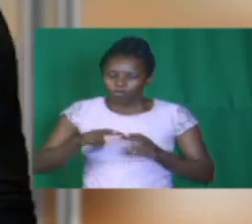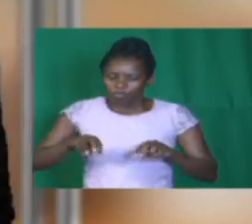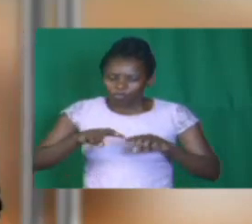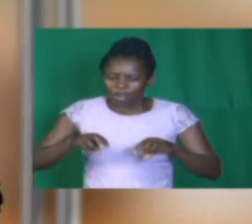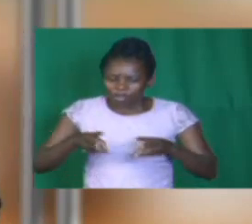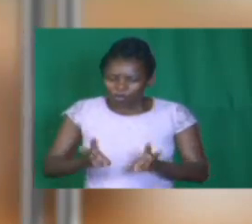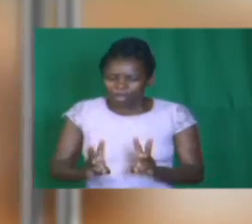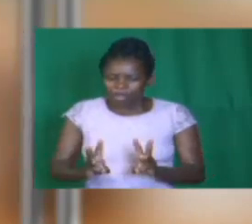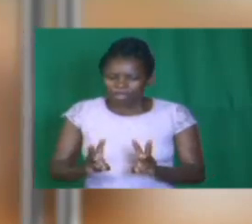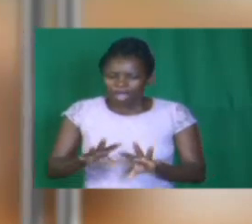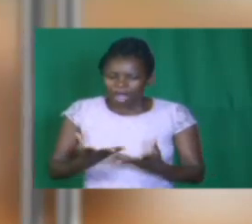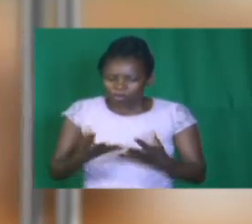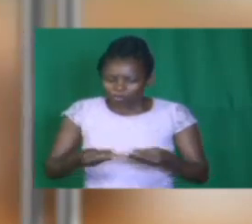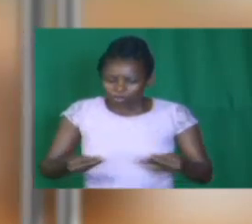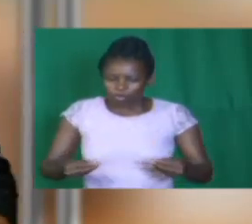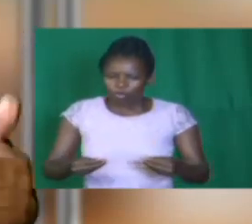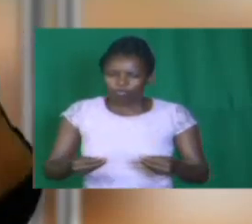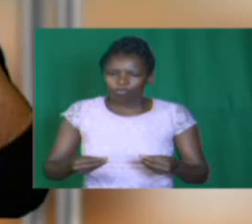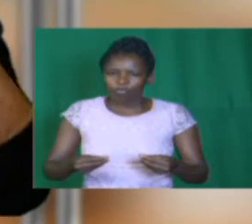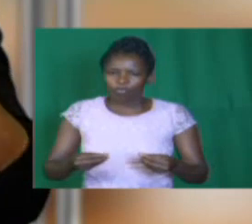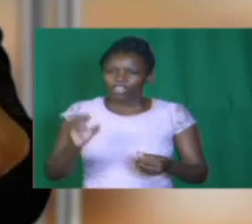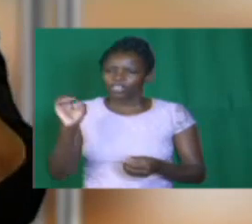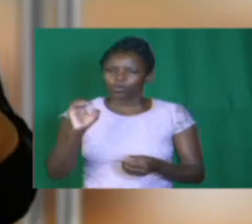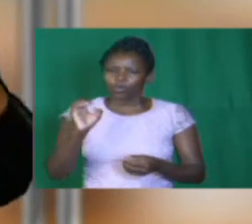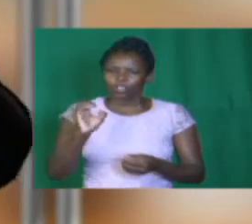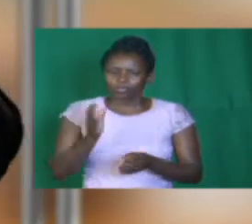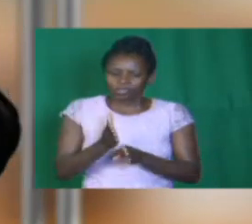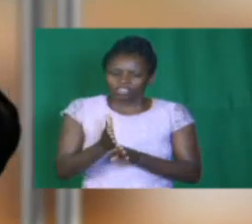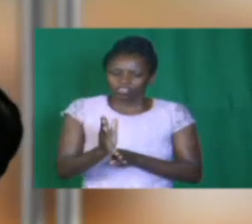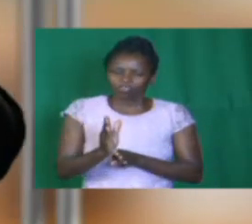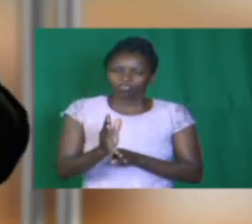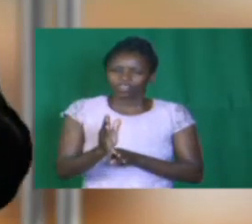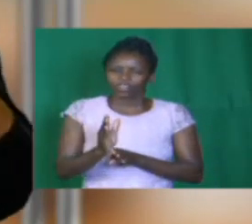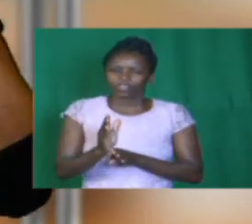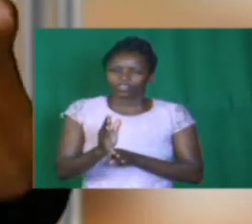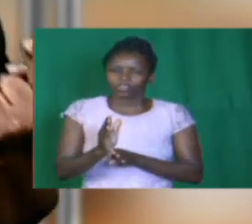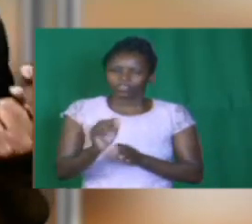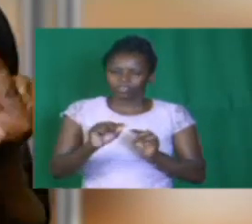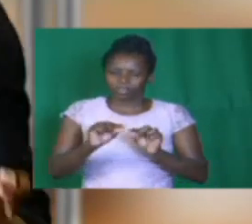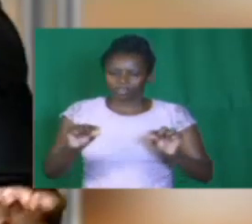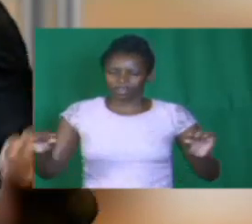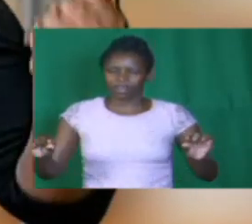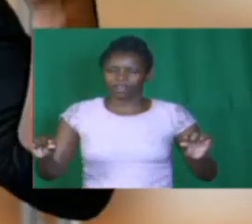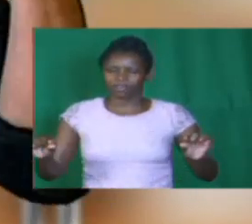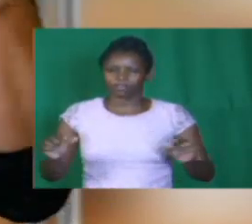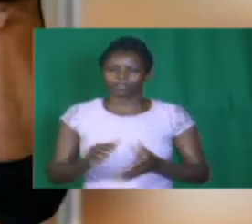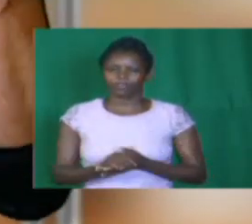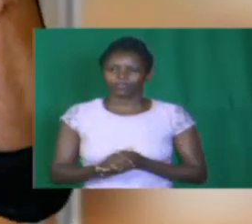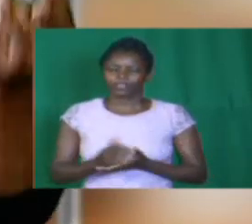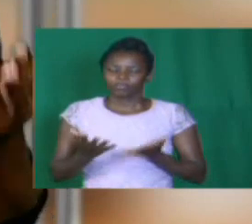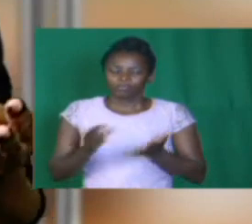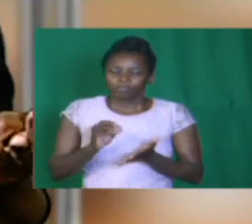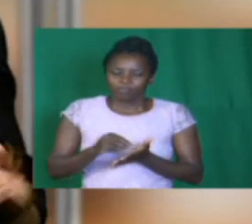out the equation of a straight line. We said when you are working out the equation of a straight line, you may have